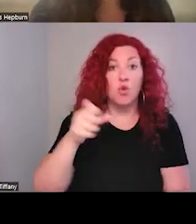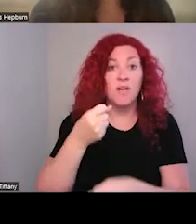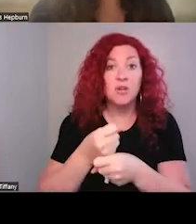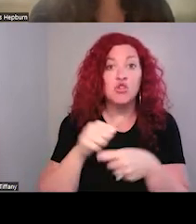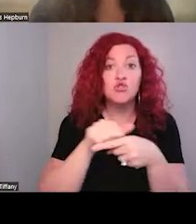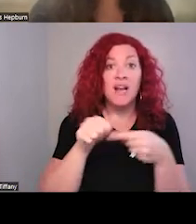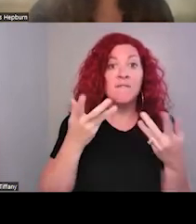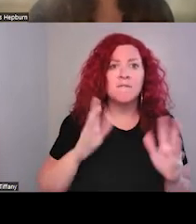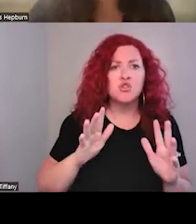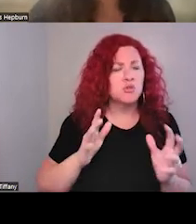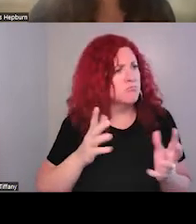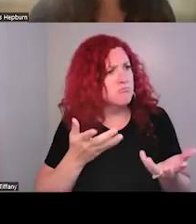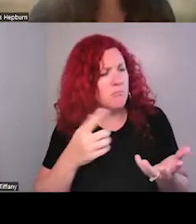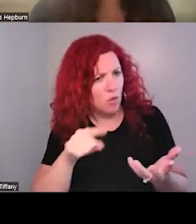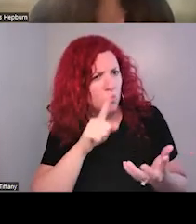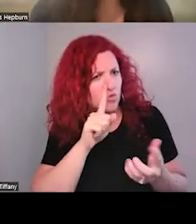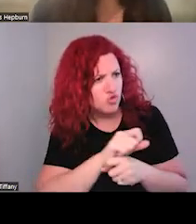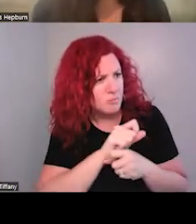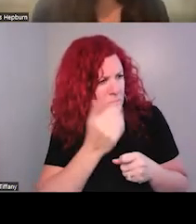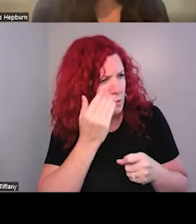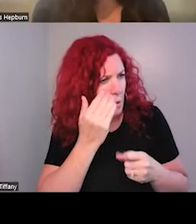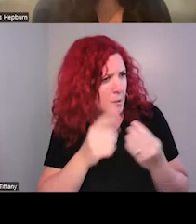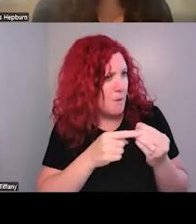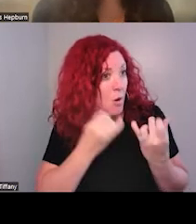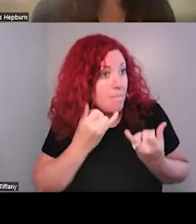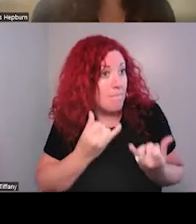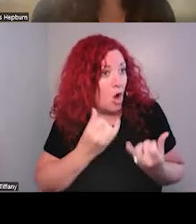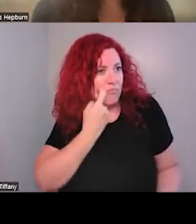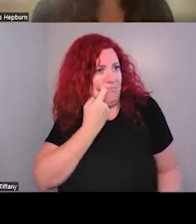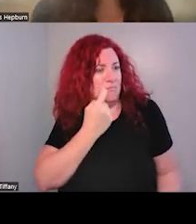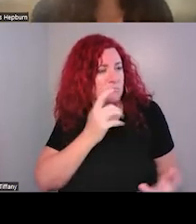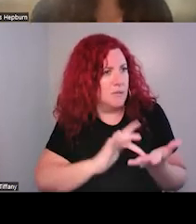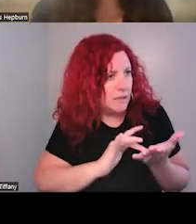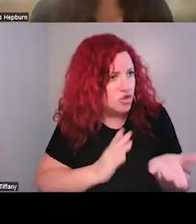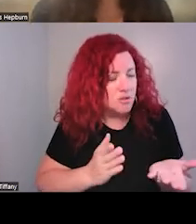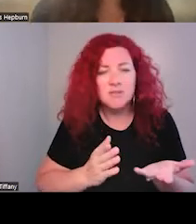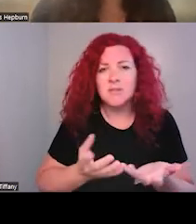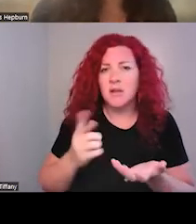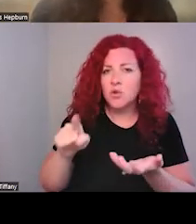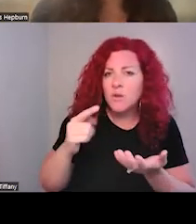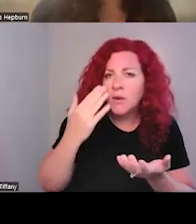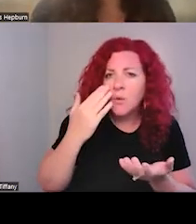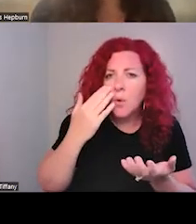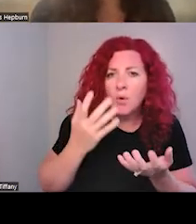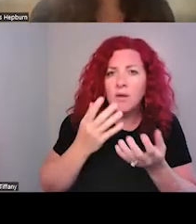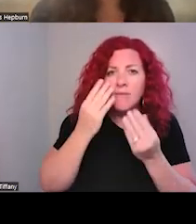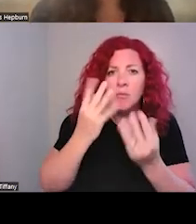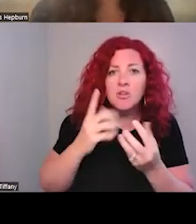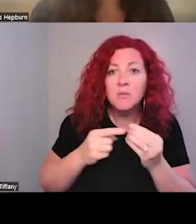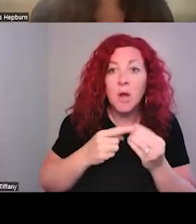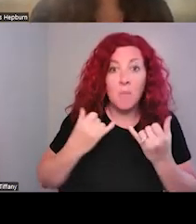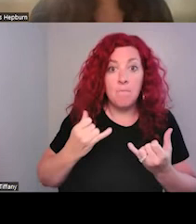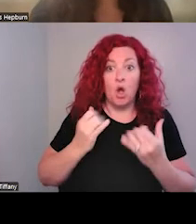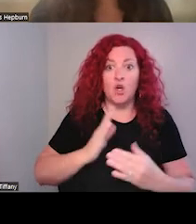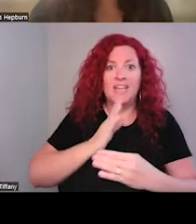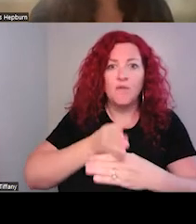and say, well, how much do these people know about modern medications? How much do they know about modern interventions we're doing?